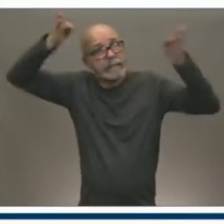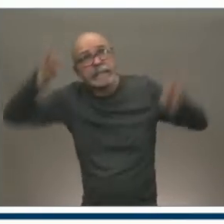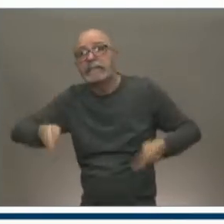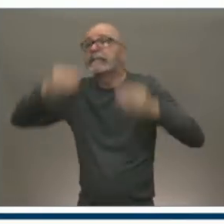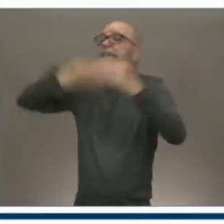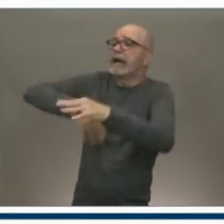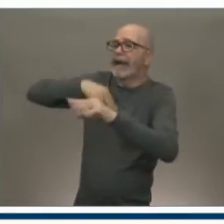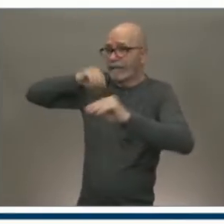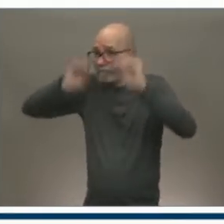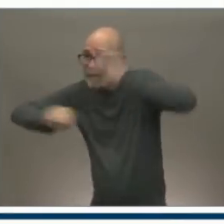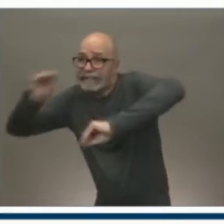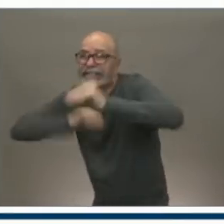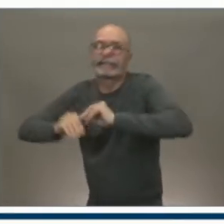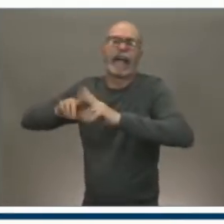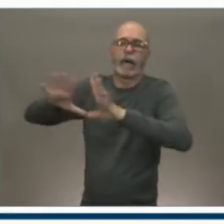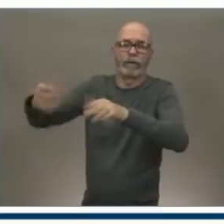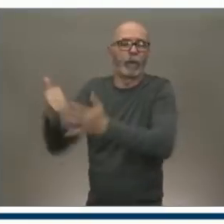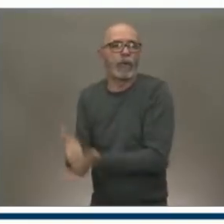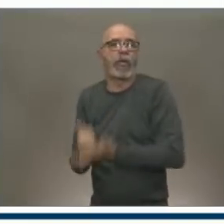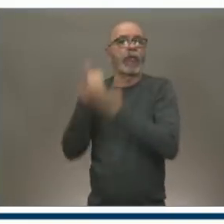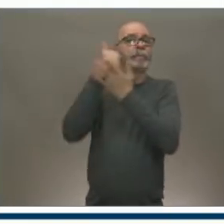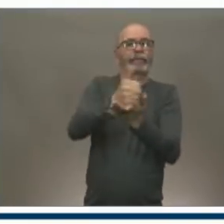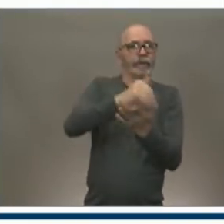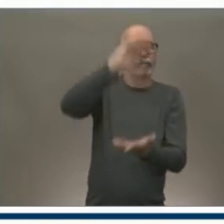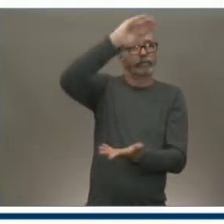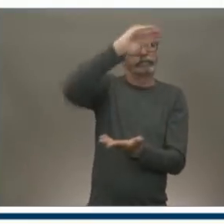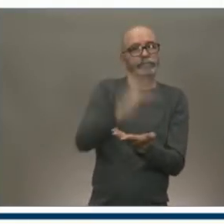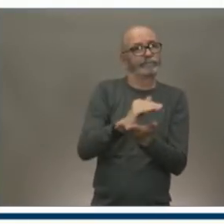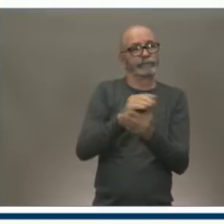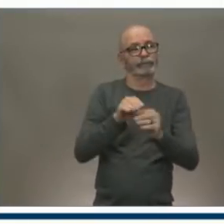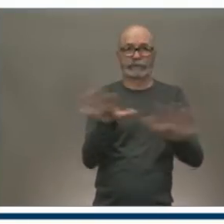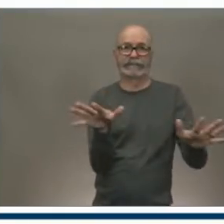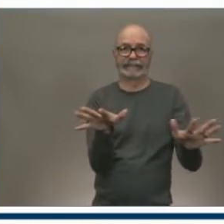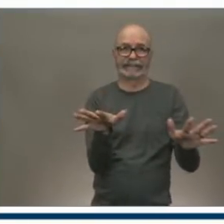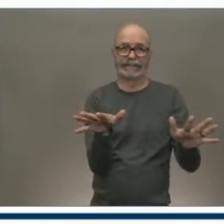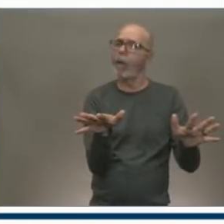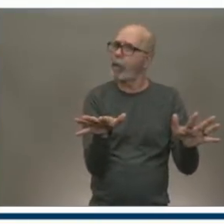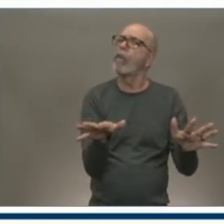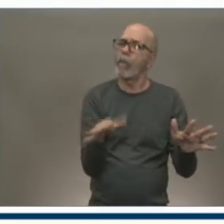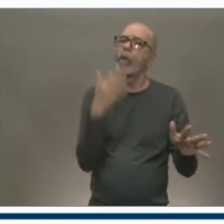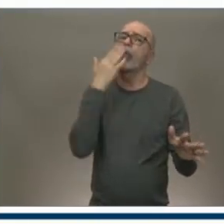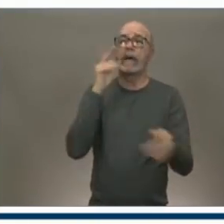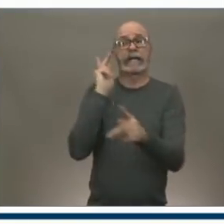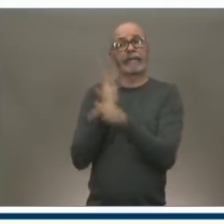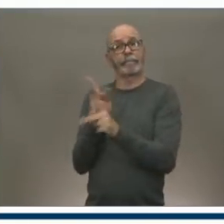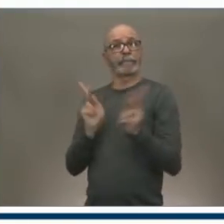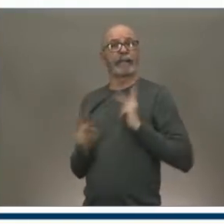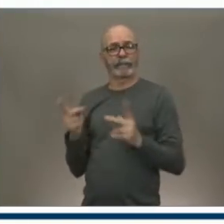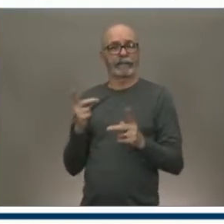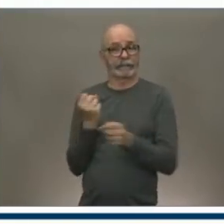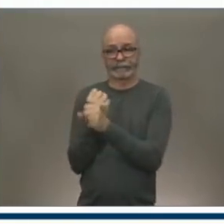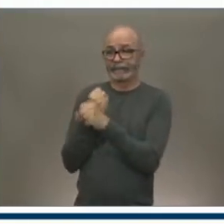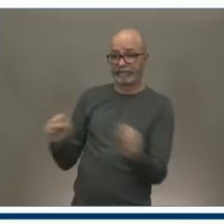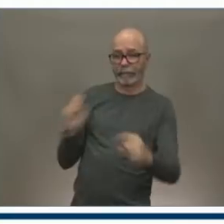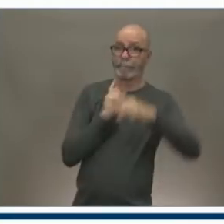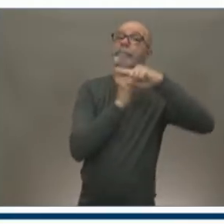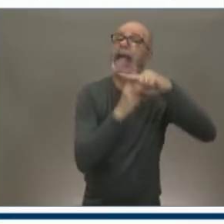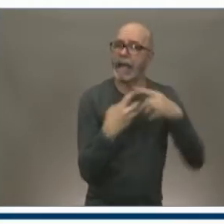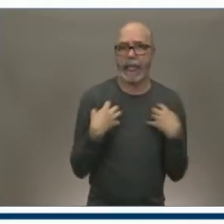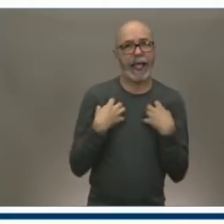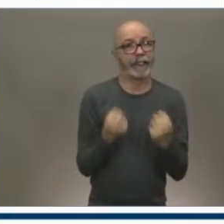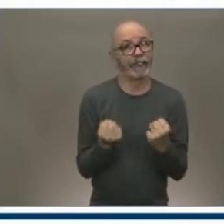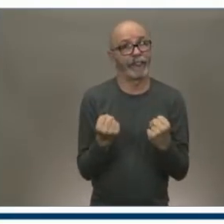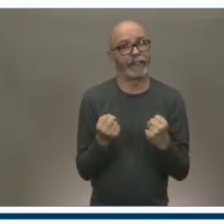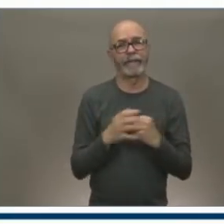directly contributing to our COVID response and helping keep Nova Scotians safe and healthy. We will be back on Friday with an update